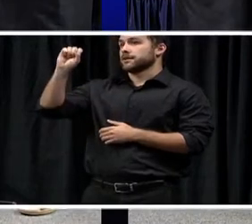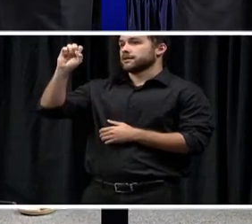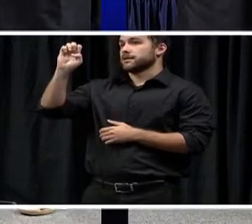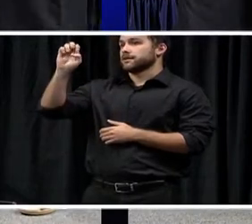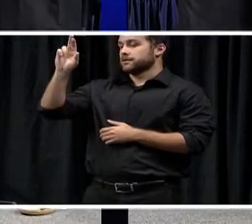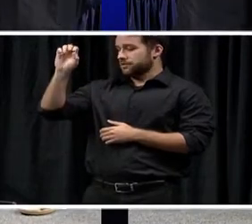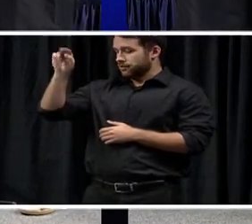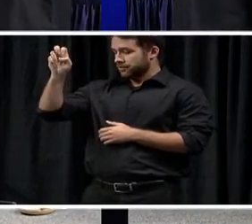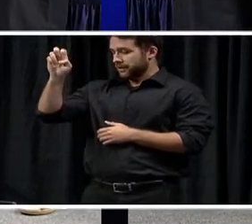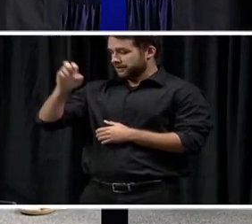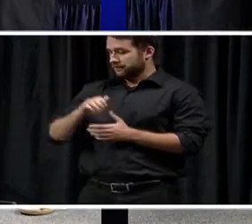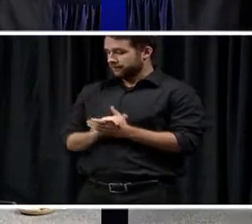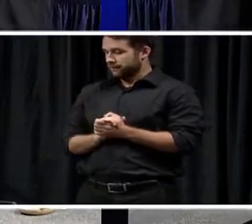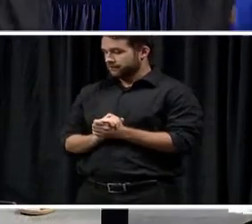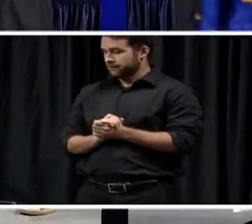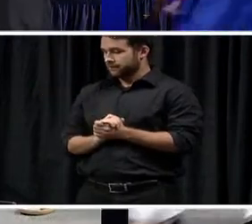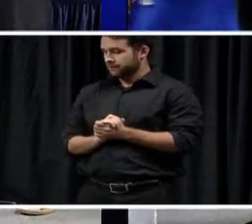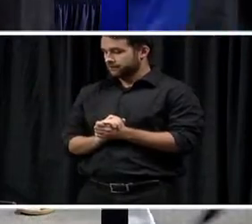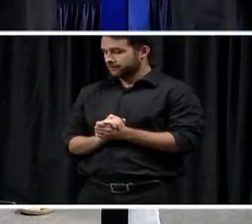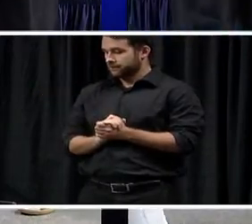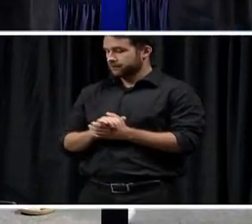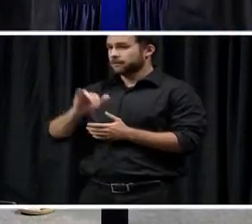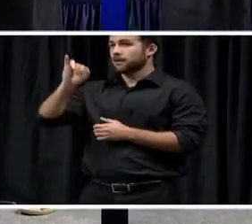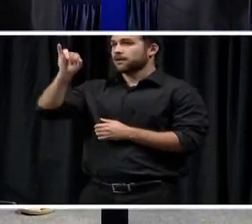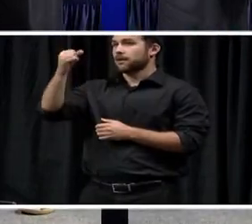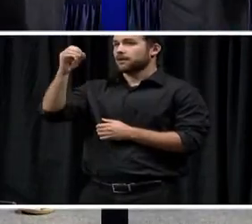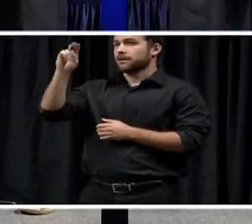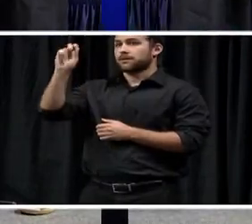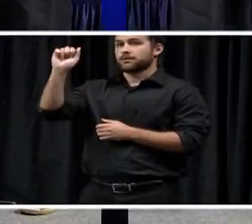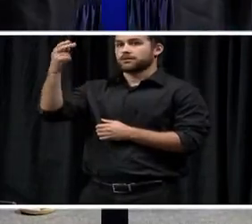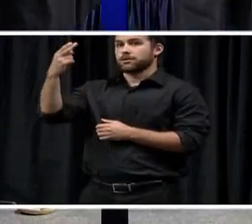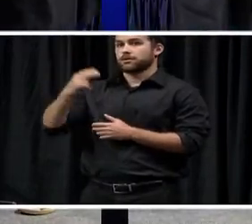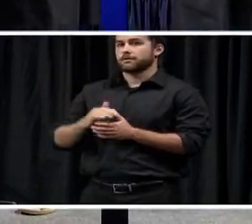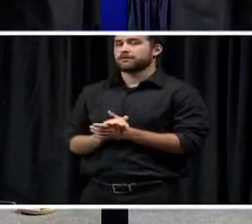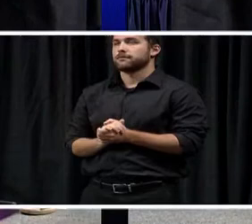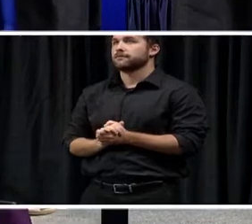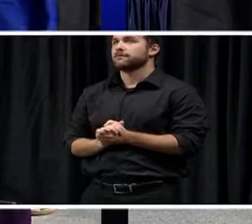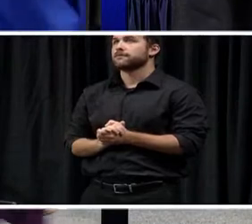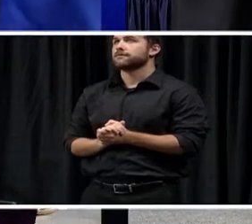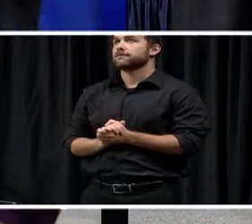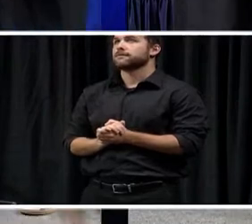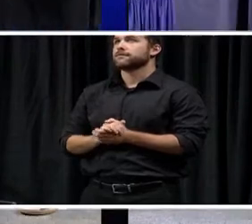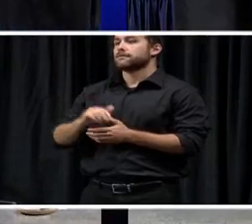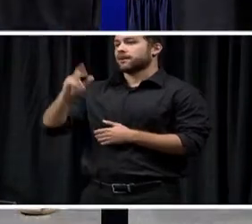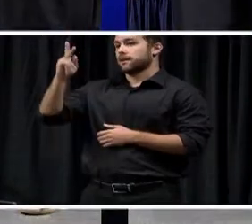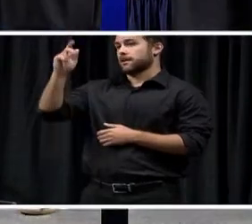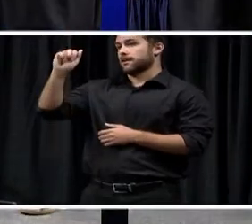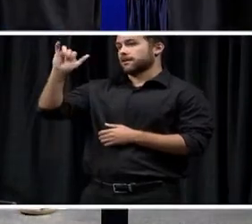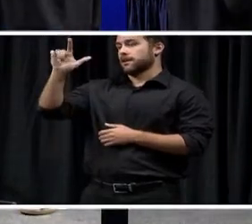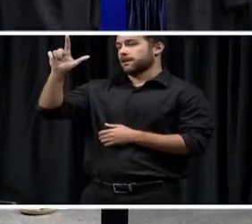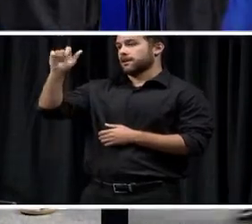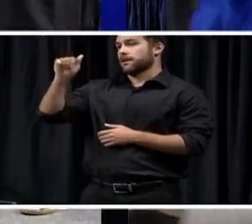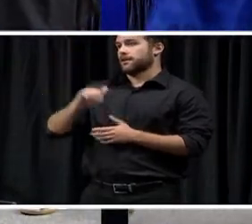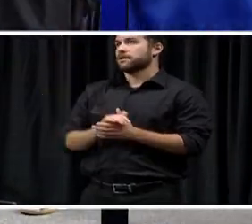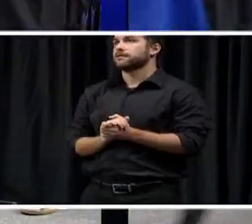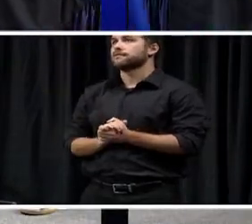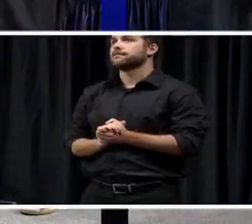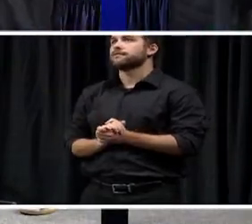Ismail Alamouri. Jonah Carmichael Feld. Kayla Marie